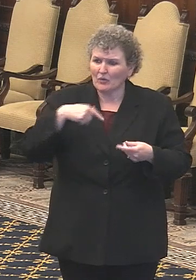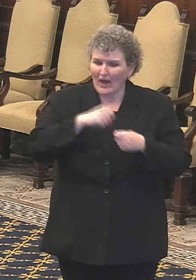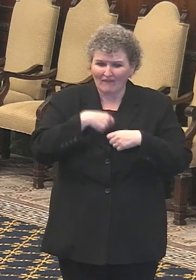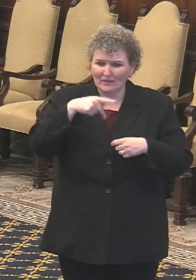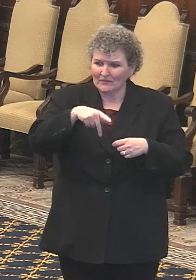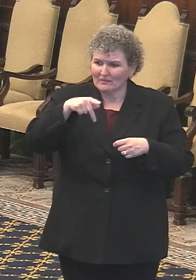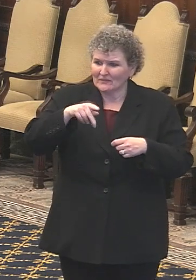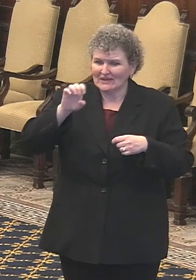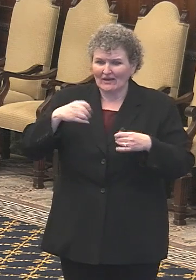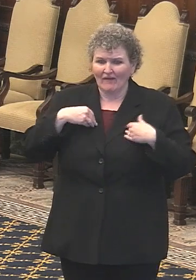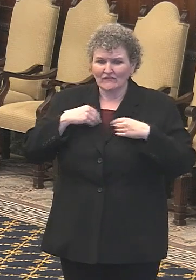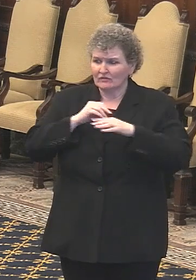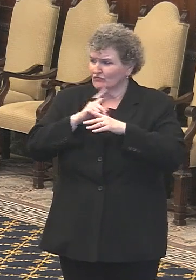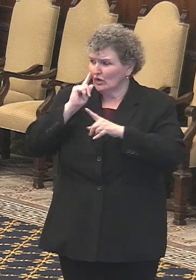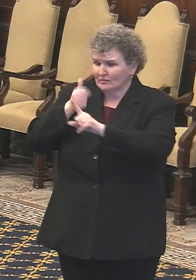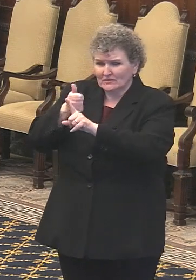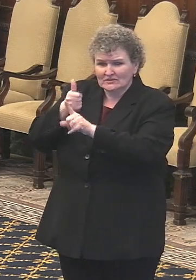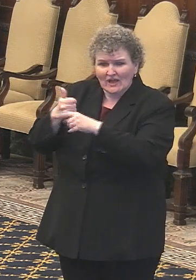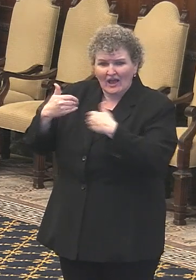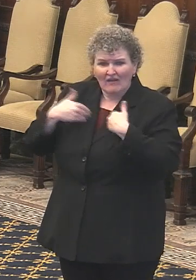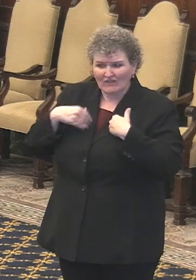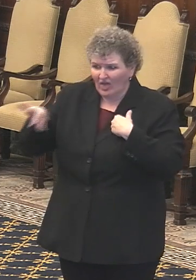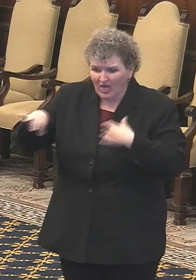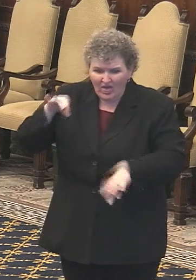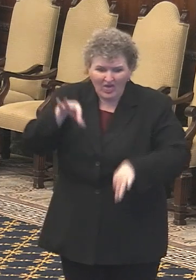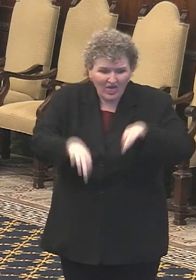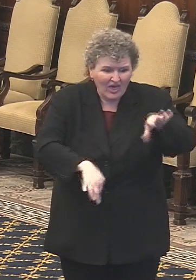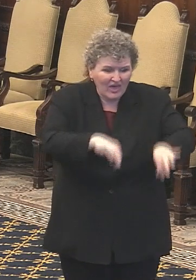when they have to pick up this type of trash?